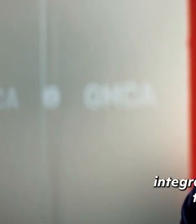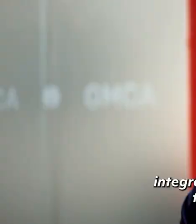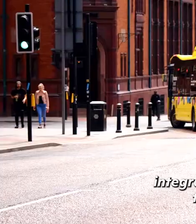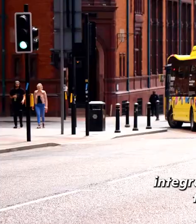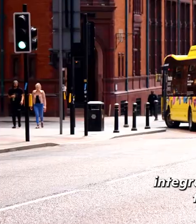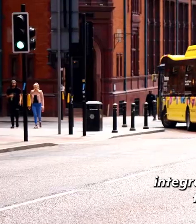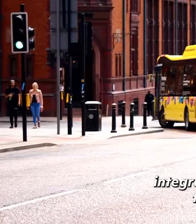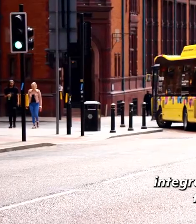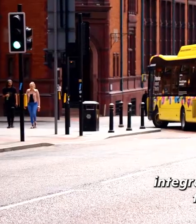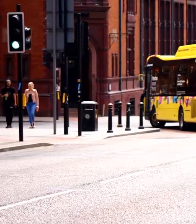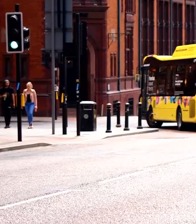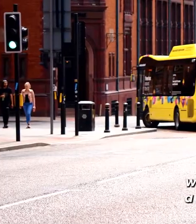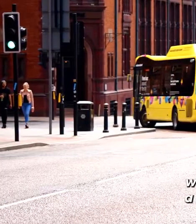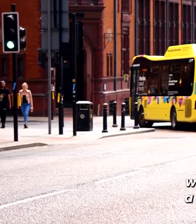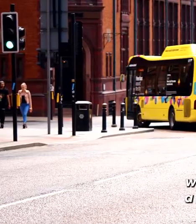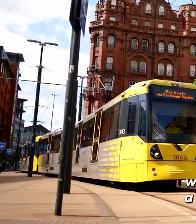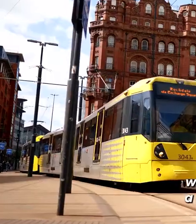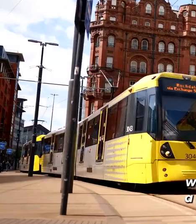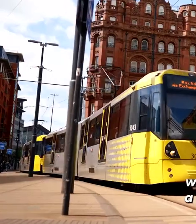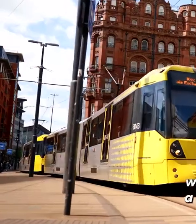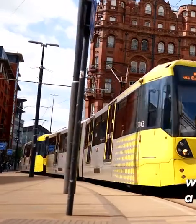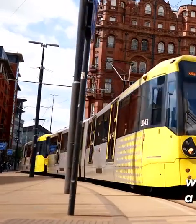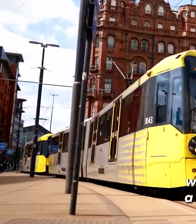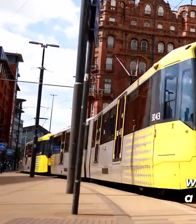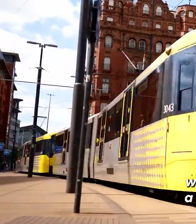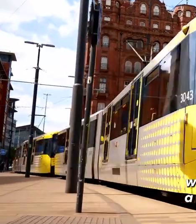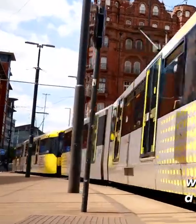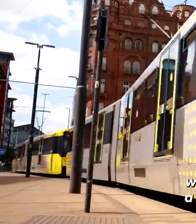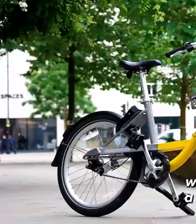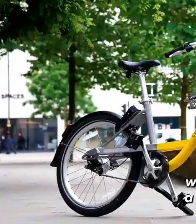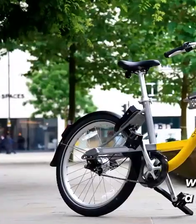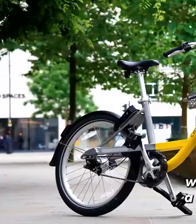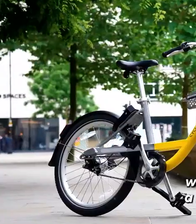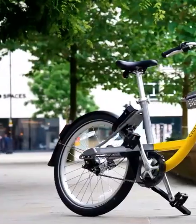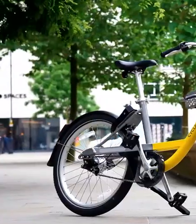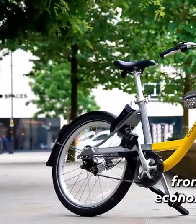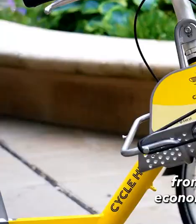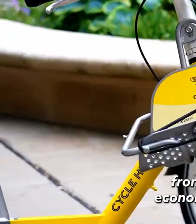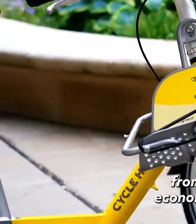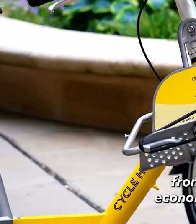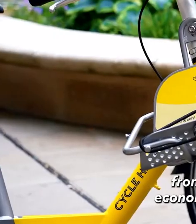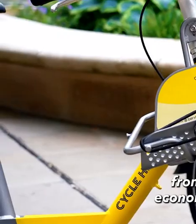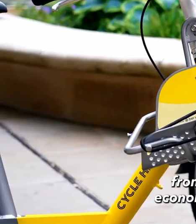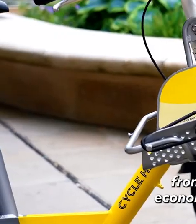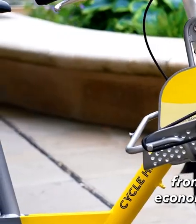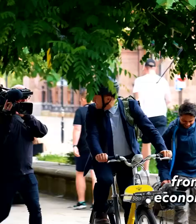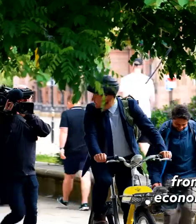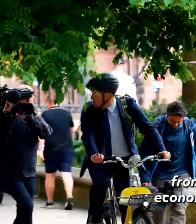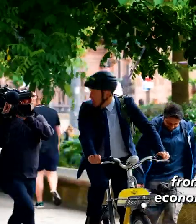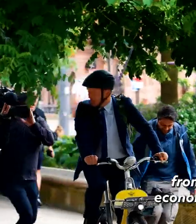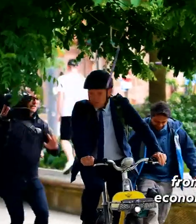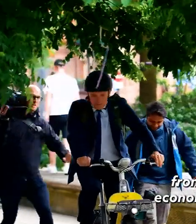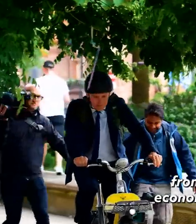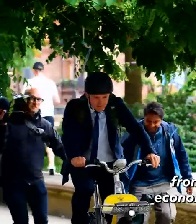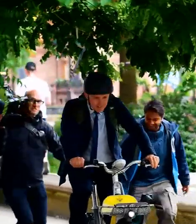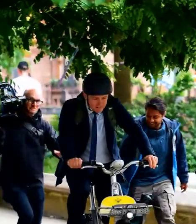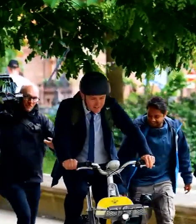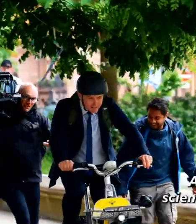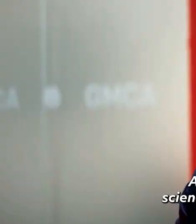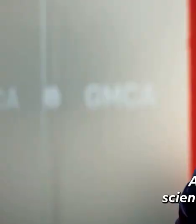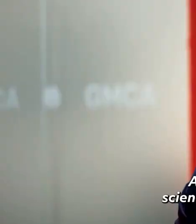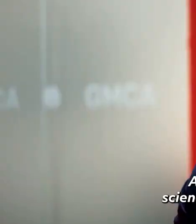transport system to Greater Manchester, which will help us remove 1 million tonnes of carbon from the Greater Manchester economy over the next